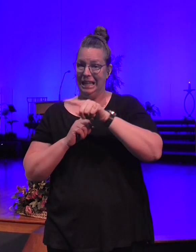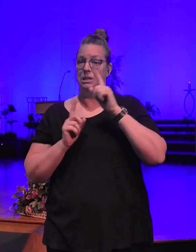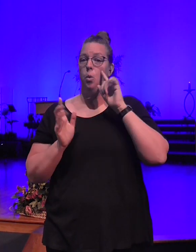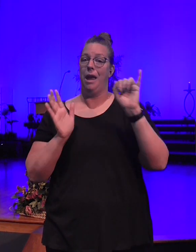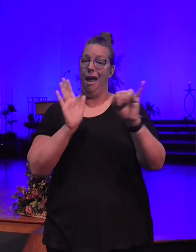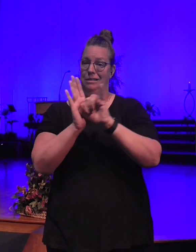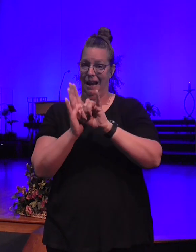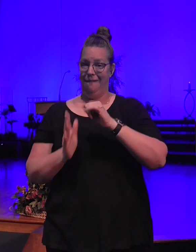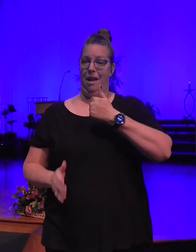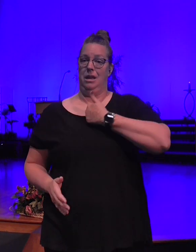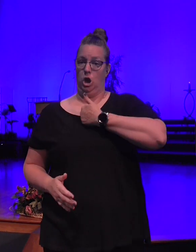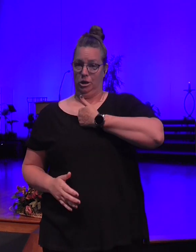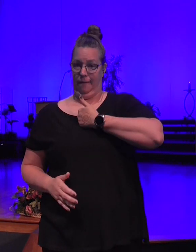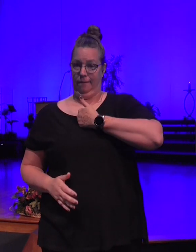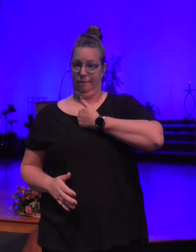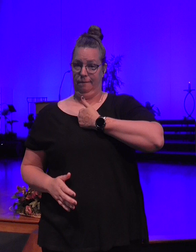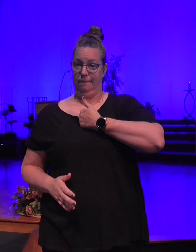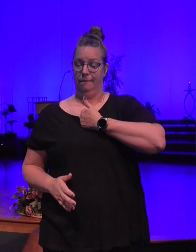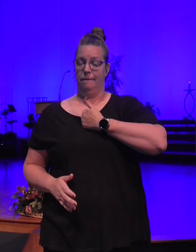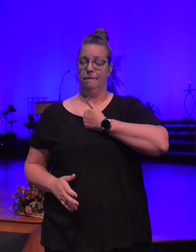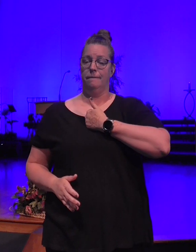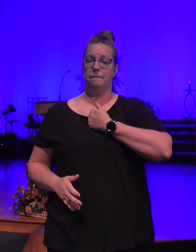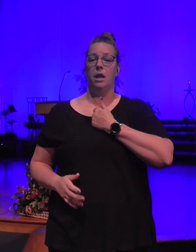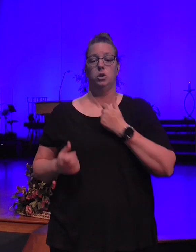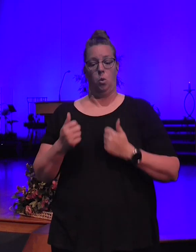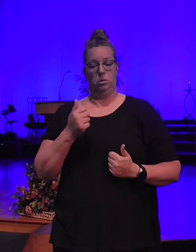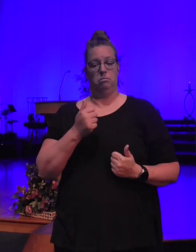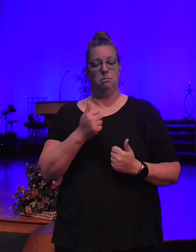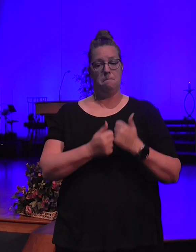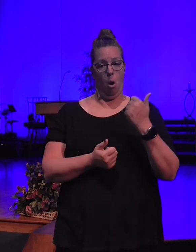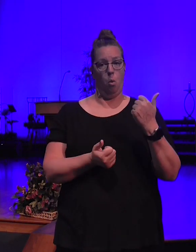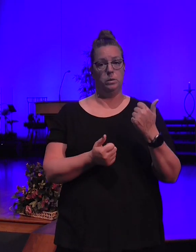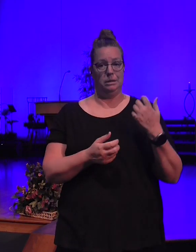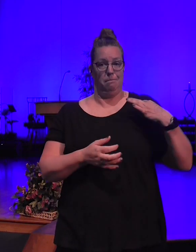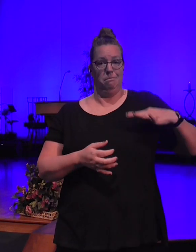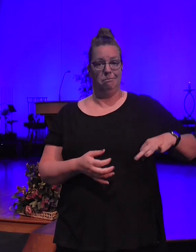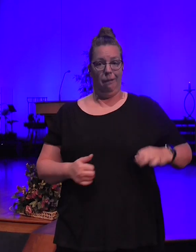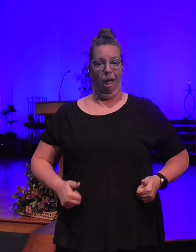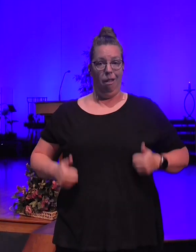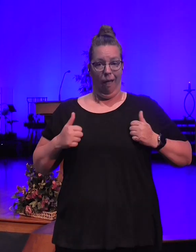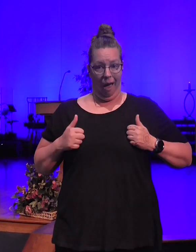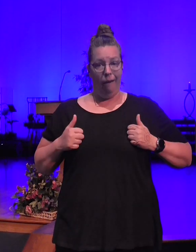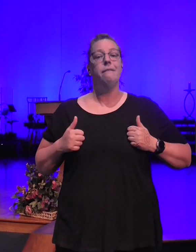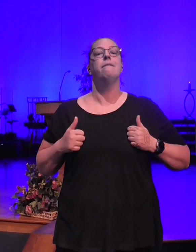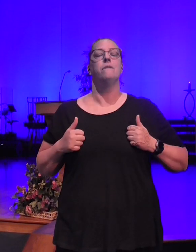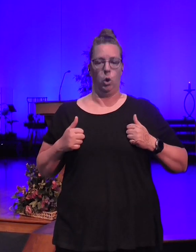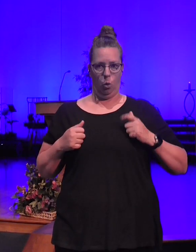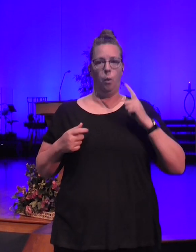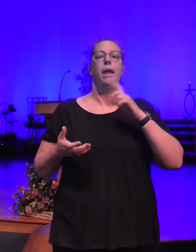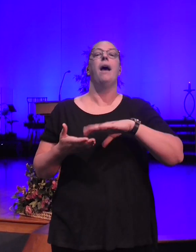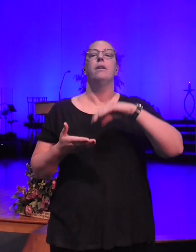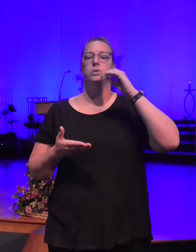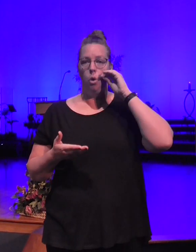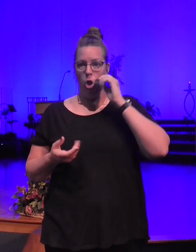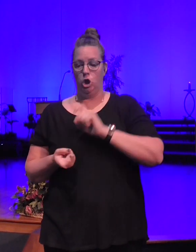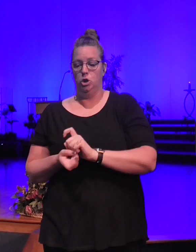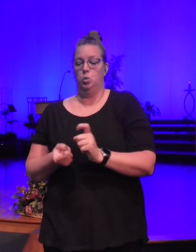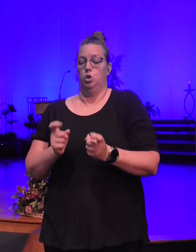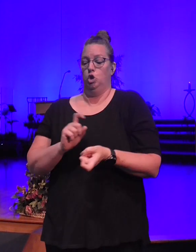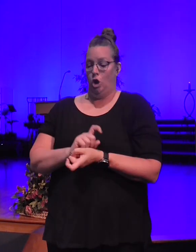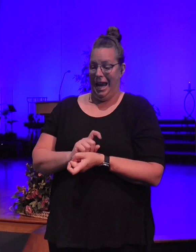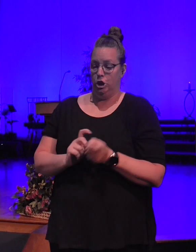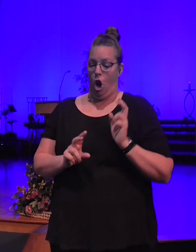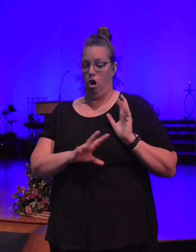self. In order to get the most out of life, we must learn consciously to change many of our